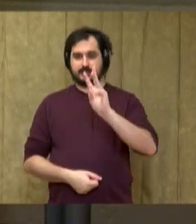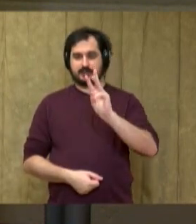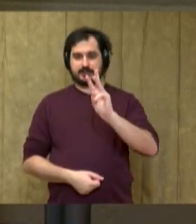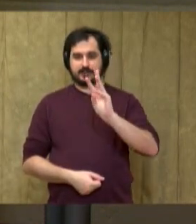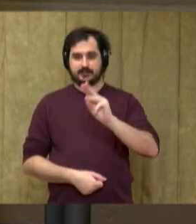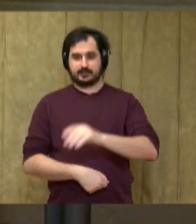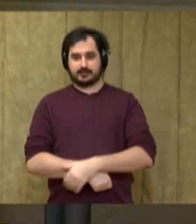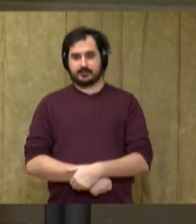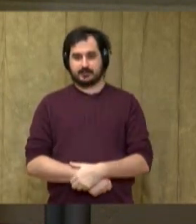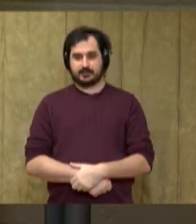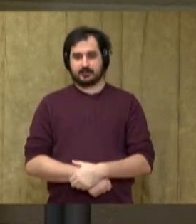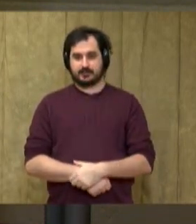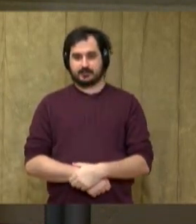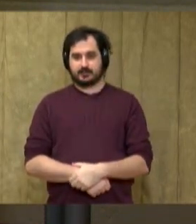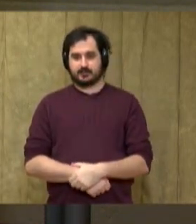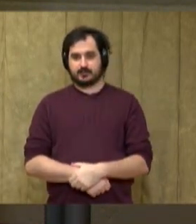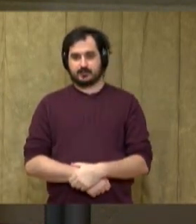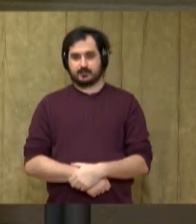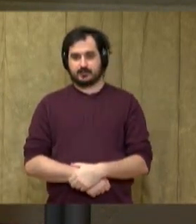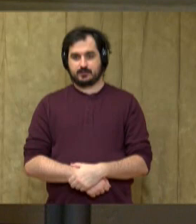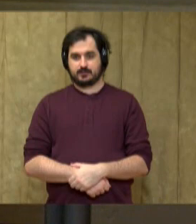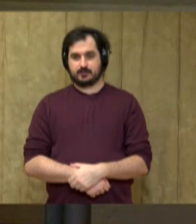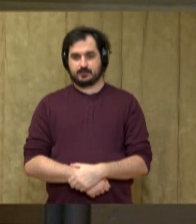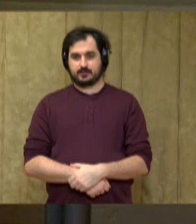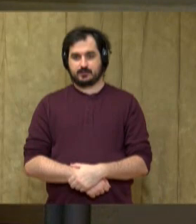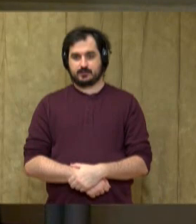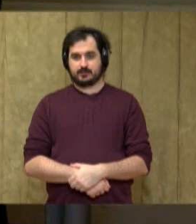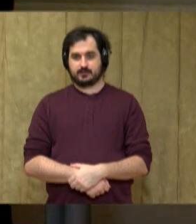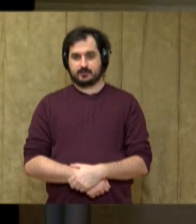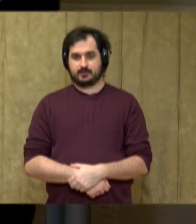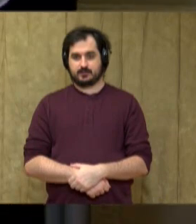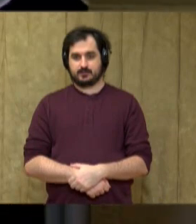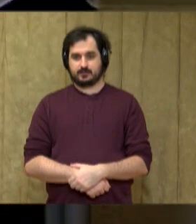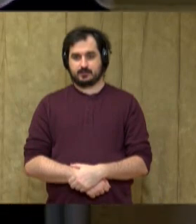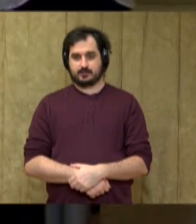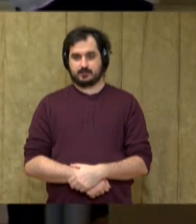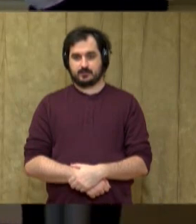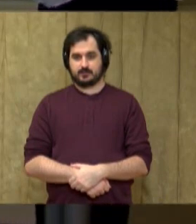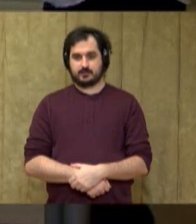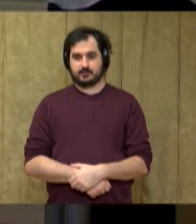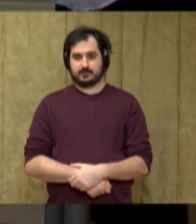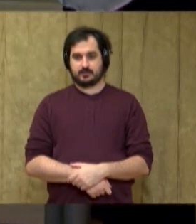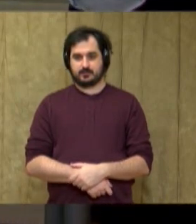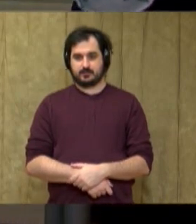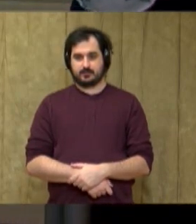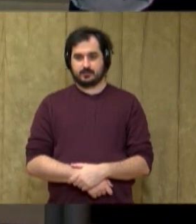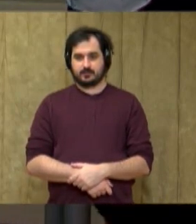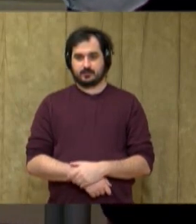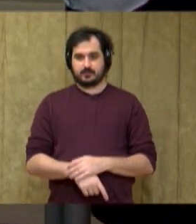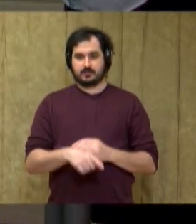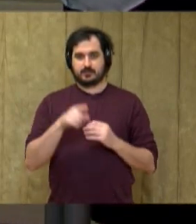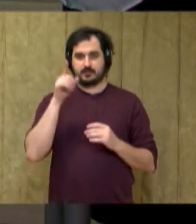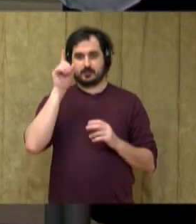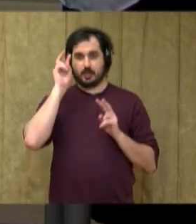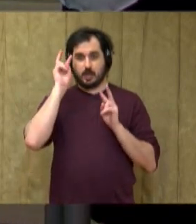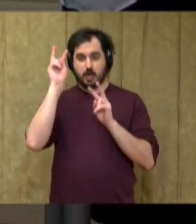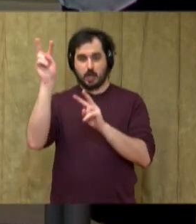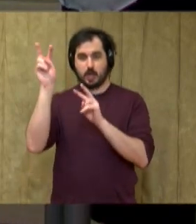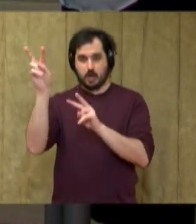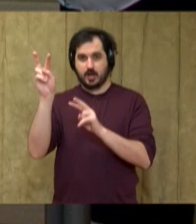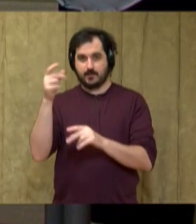14/16. Okay, let's take a look at that for just a second. All right, she put up here to simplify